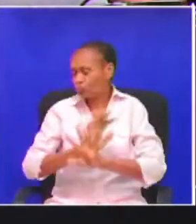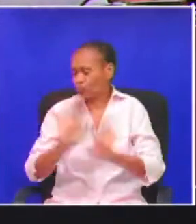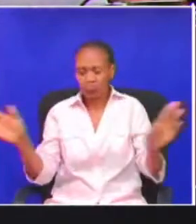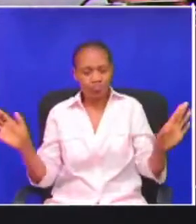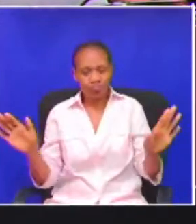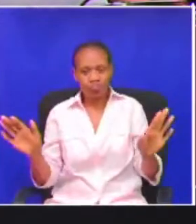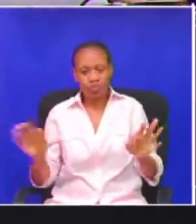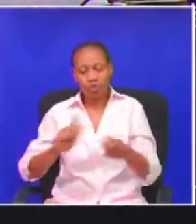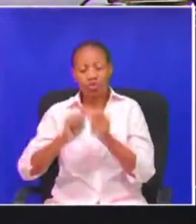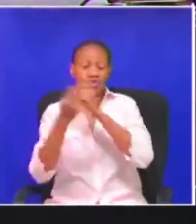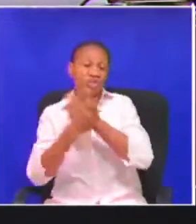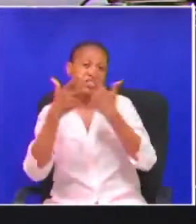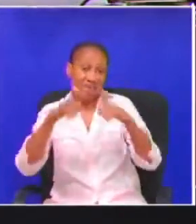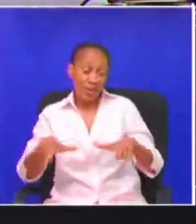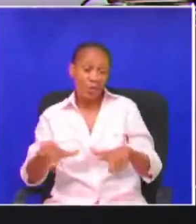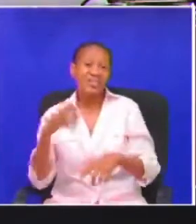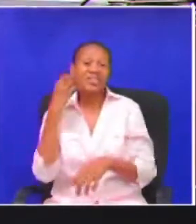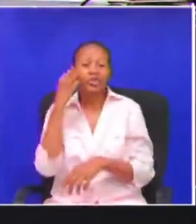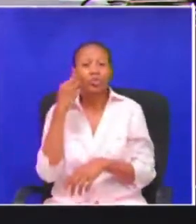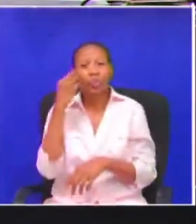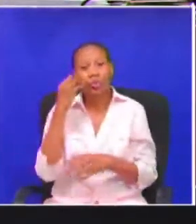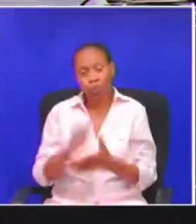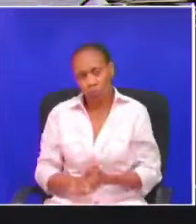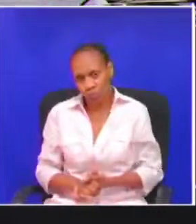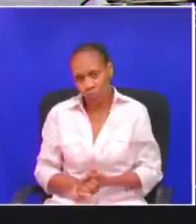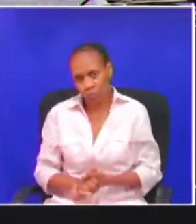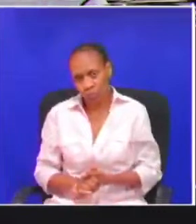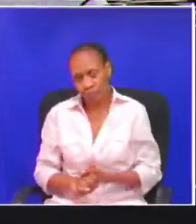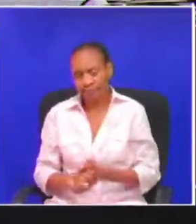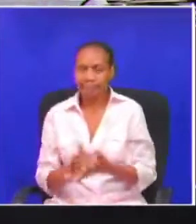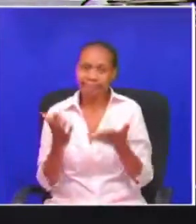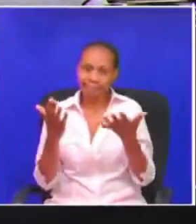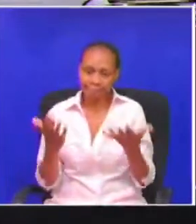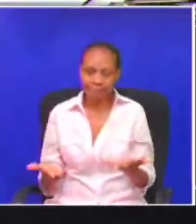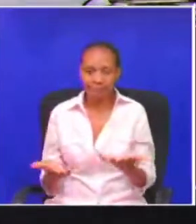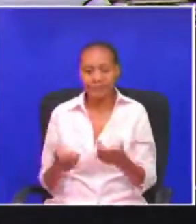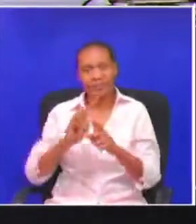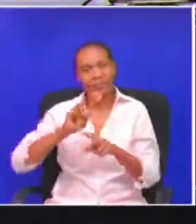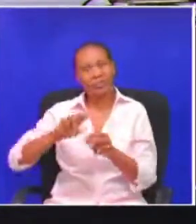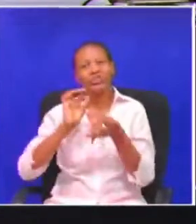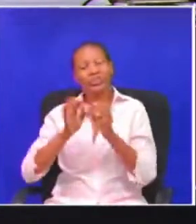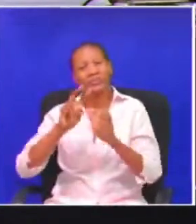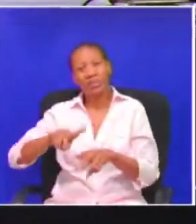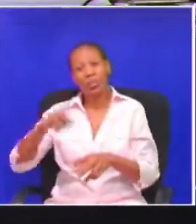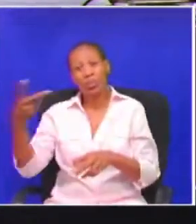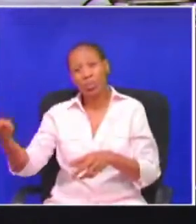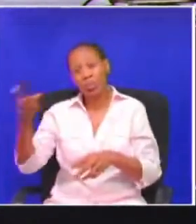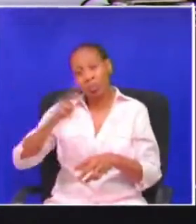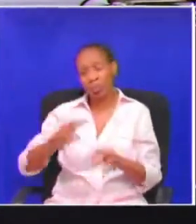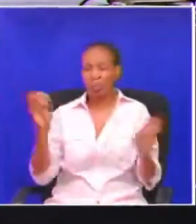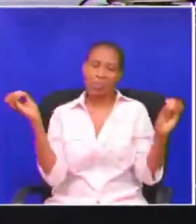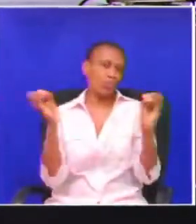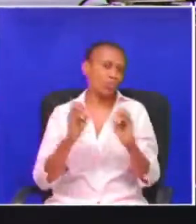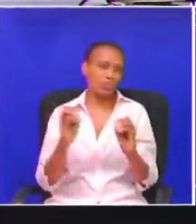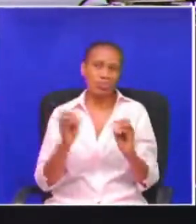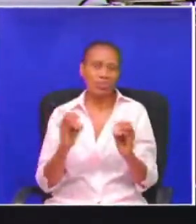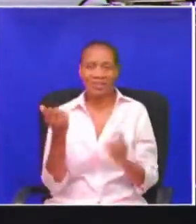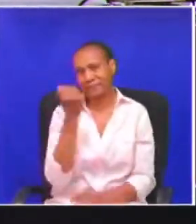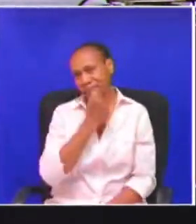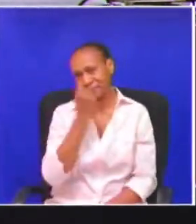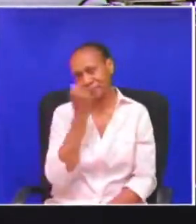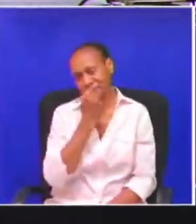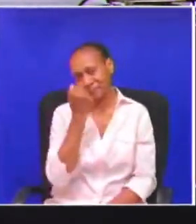Sesotho gore mopresidente a se ena o etsang